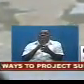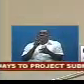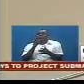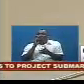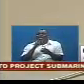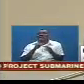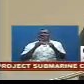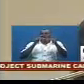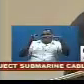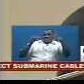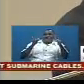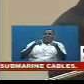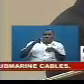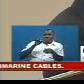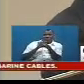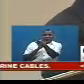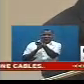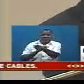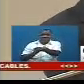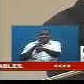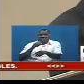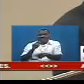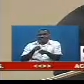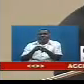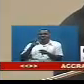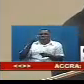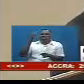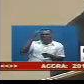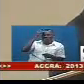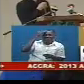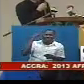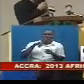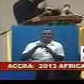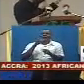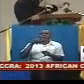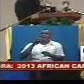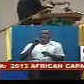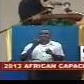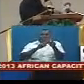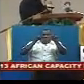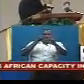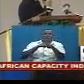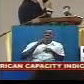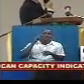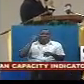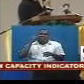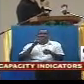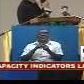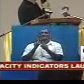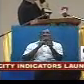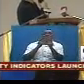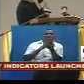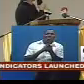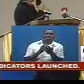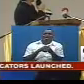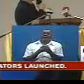levels in our rivers. Professor Yashuyuki, an aerospace engineer from Nihon University, Japan, spoke on